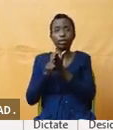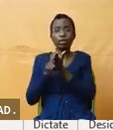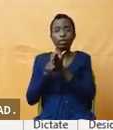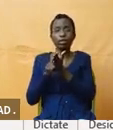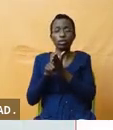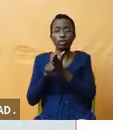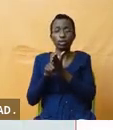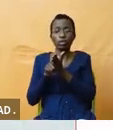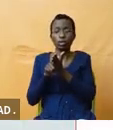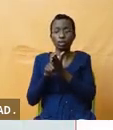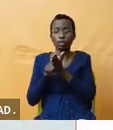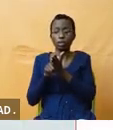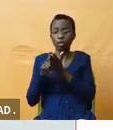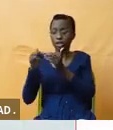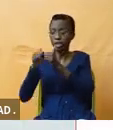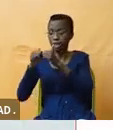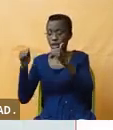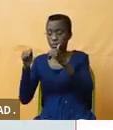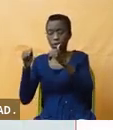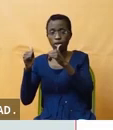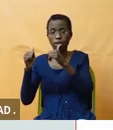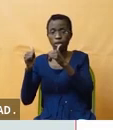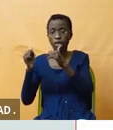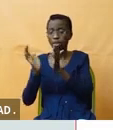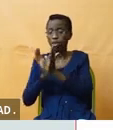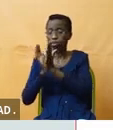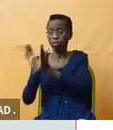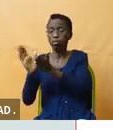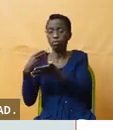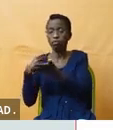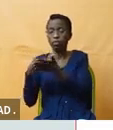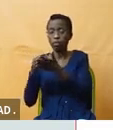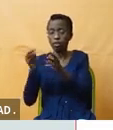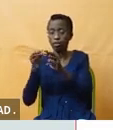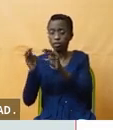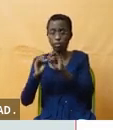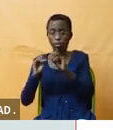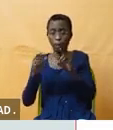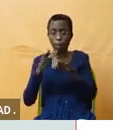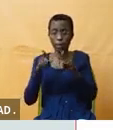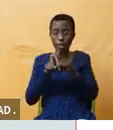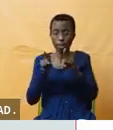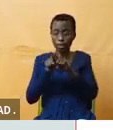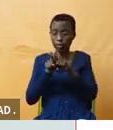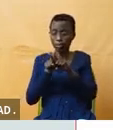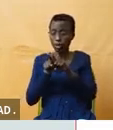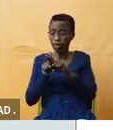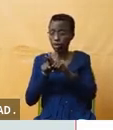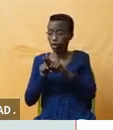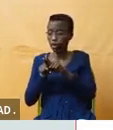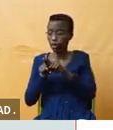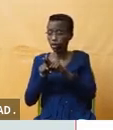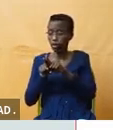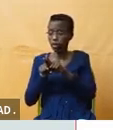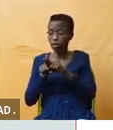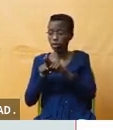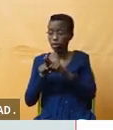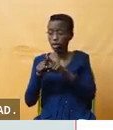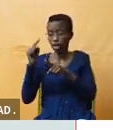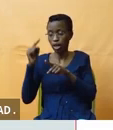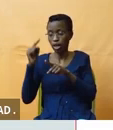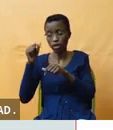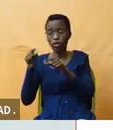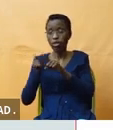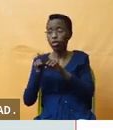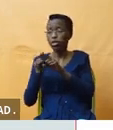a separate unit to public finance management, but look at it as part of the resources that we have within our countries,